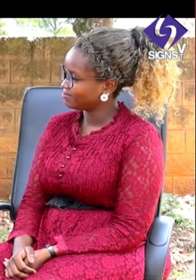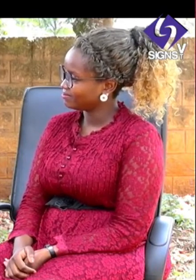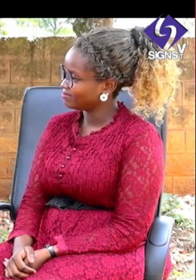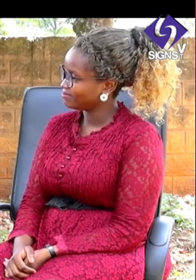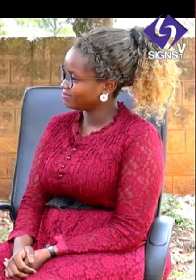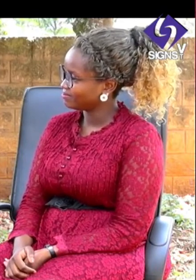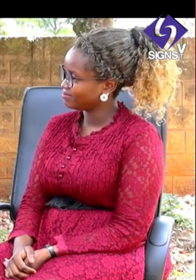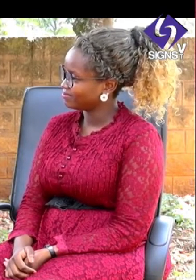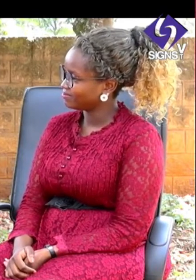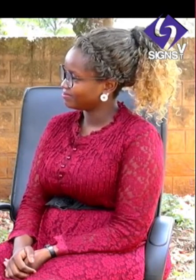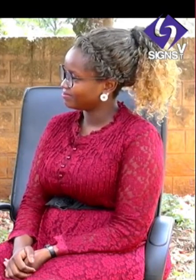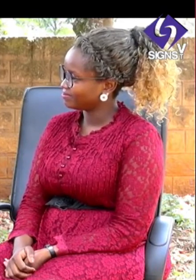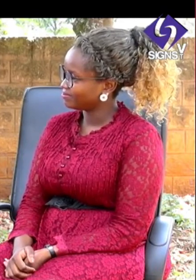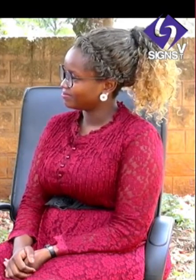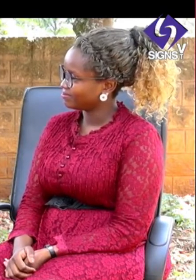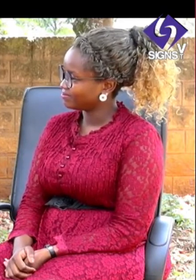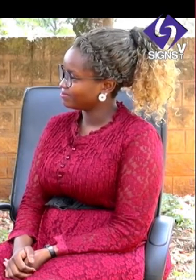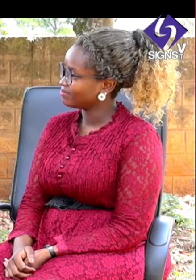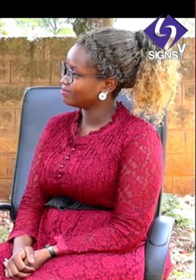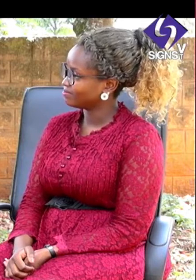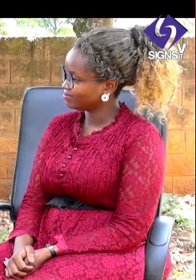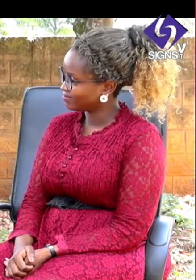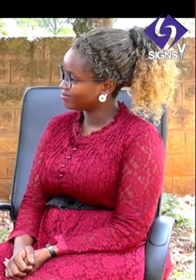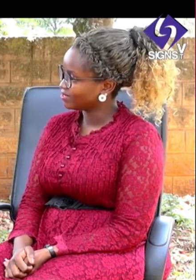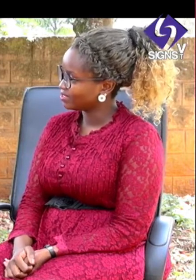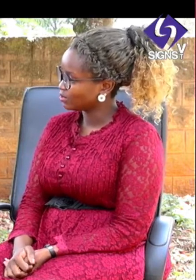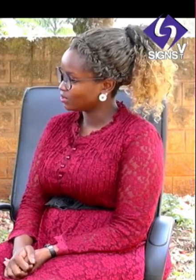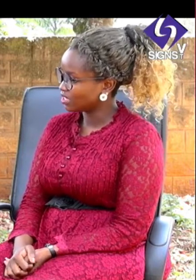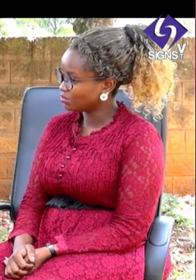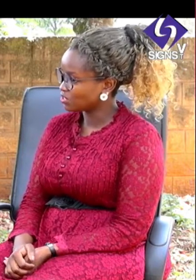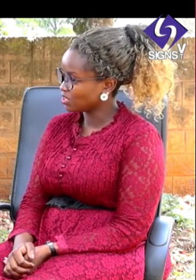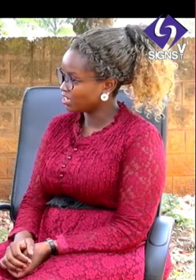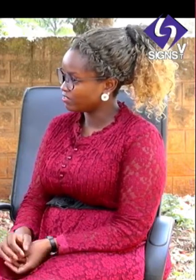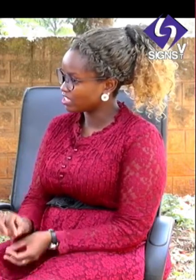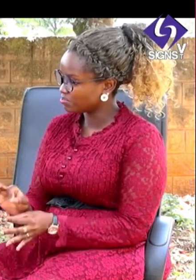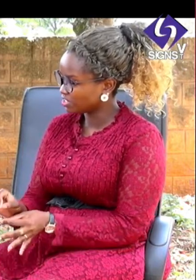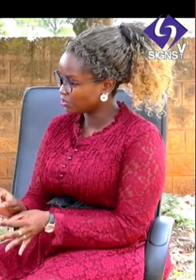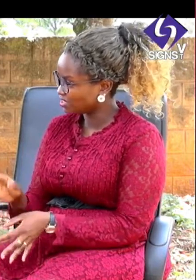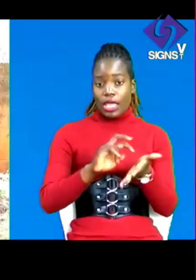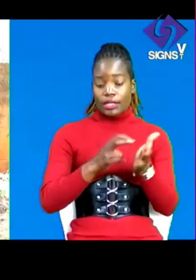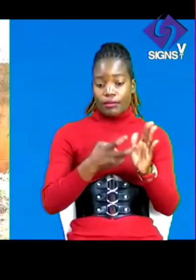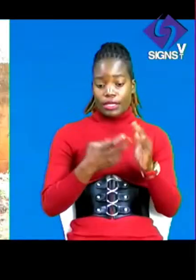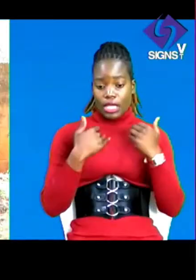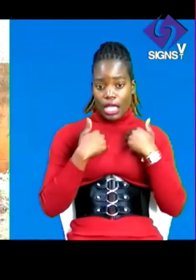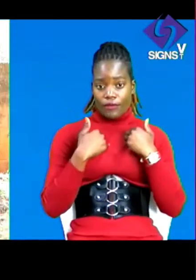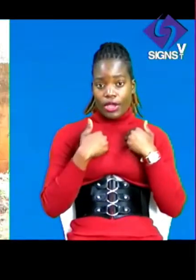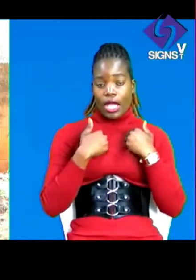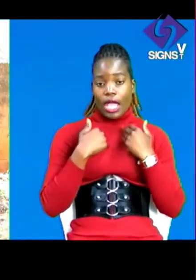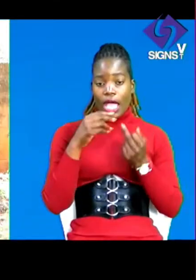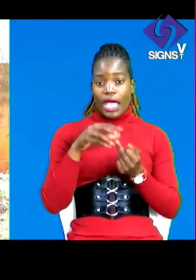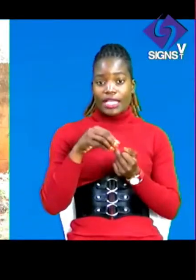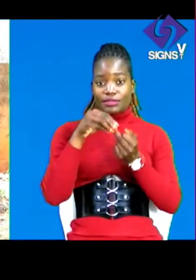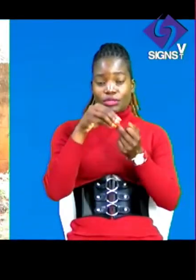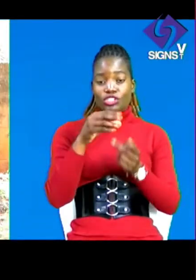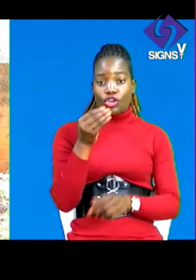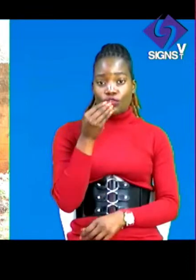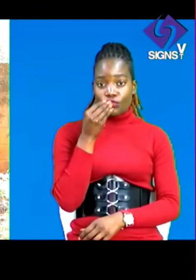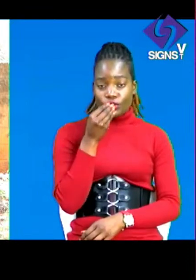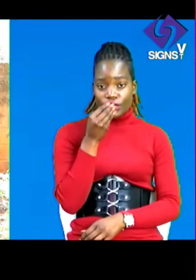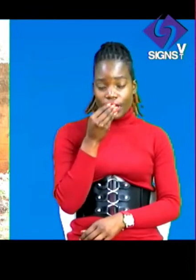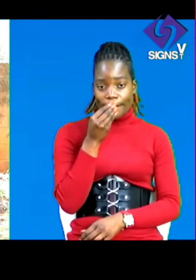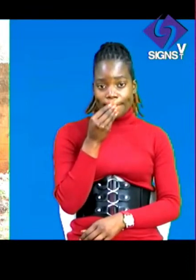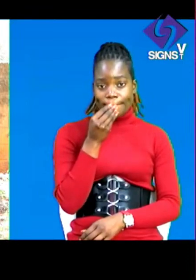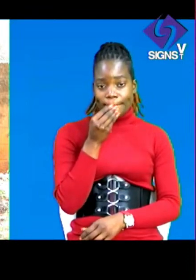helps us to teach also our family members and change the diet of how we are eating. So that means you have a special diet plan?